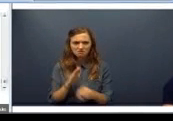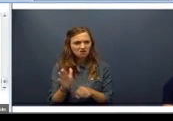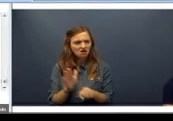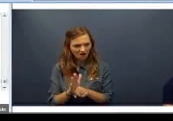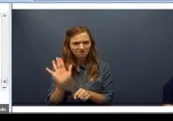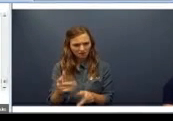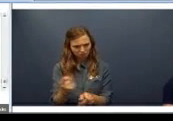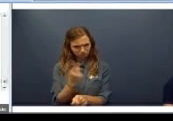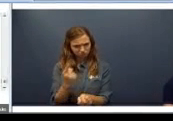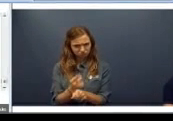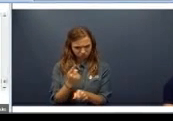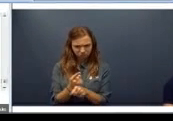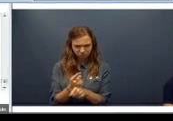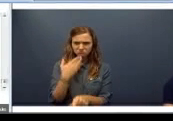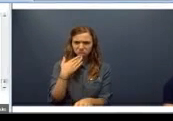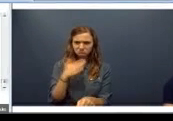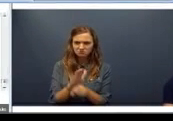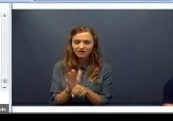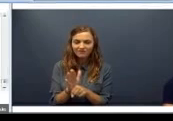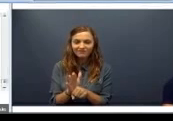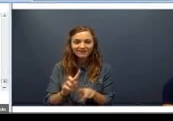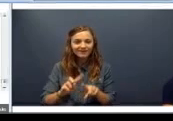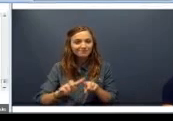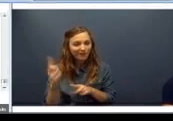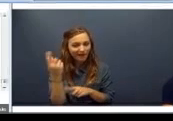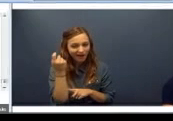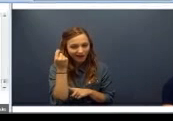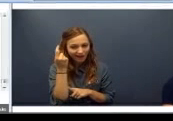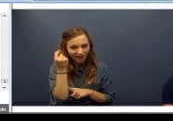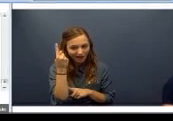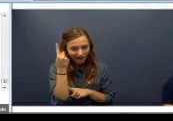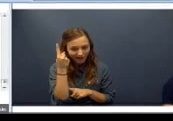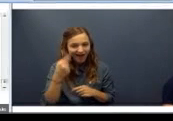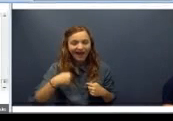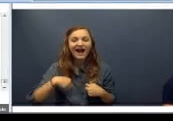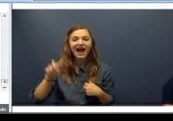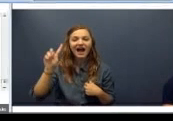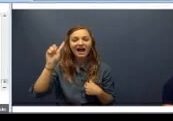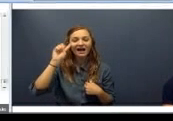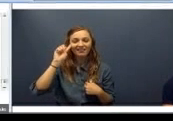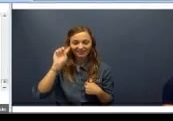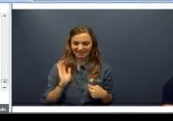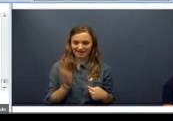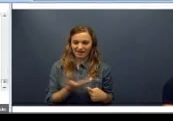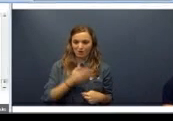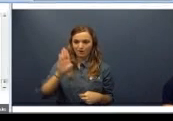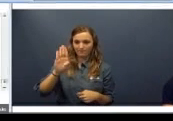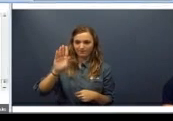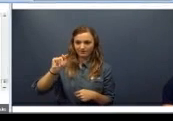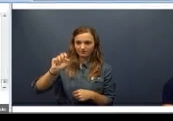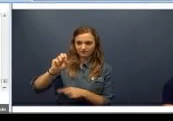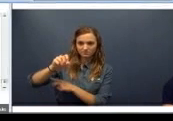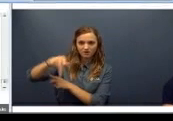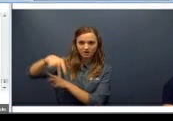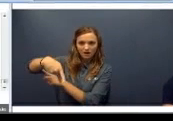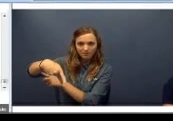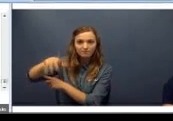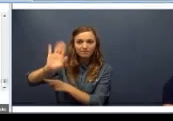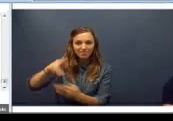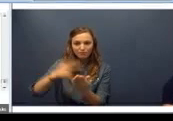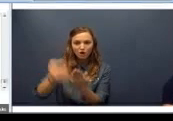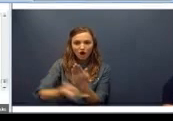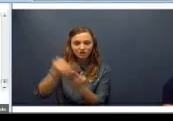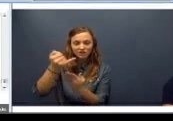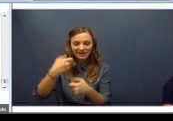think is the proper thing for making things accessible. But I think our